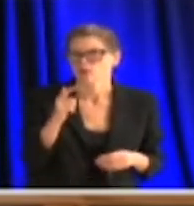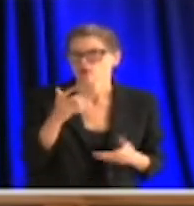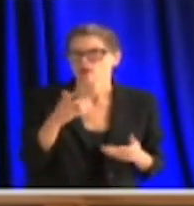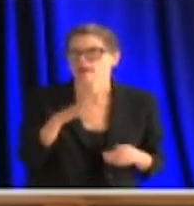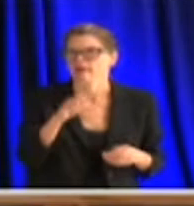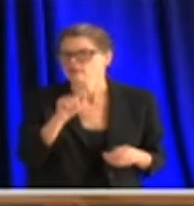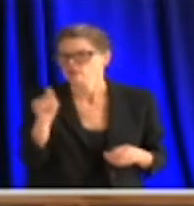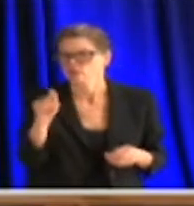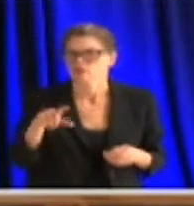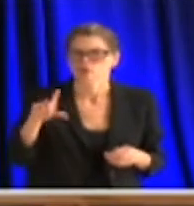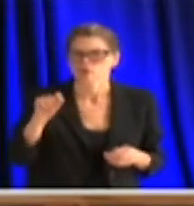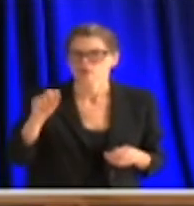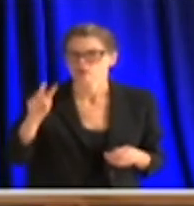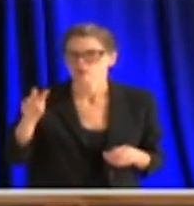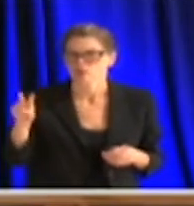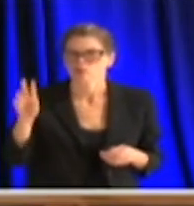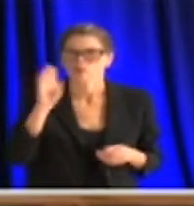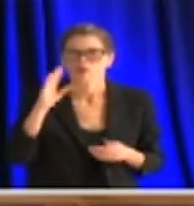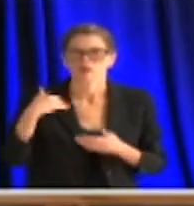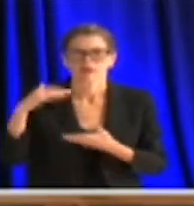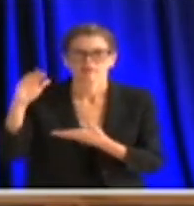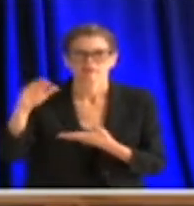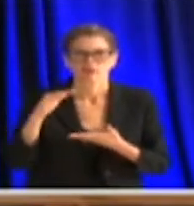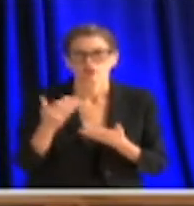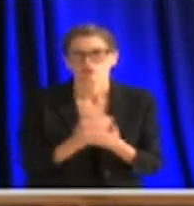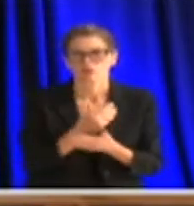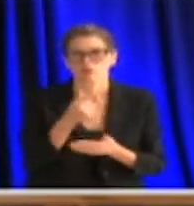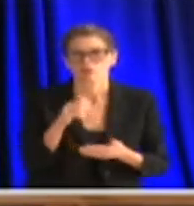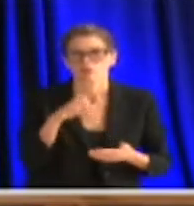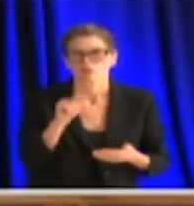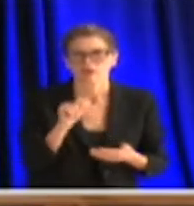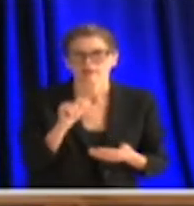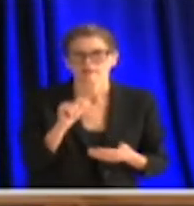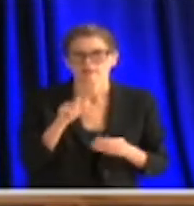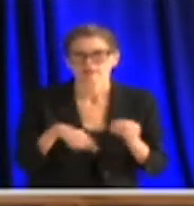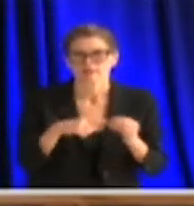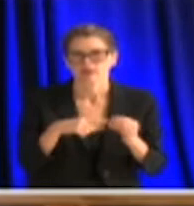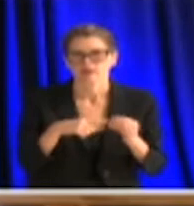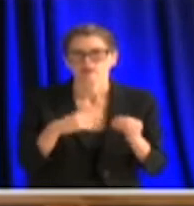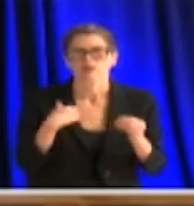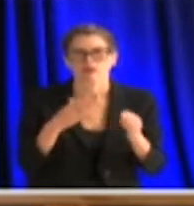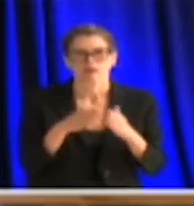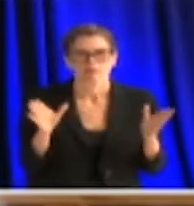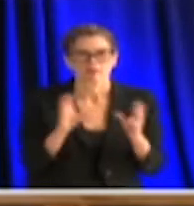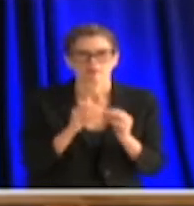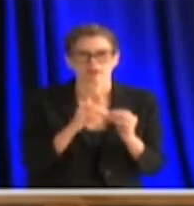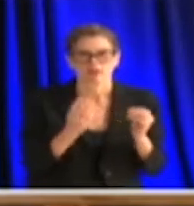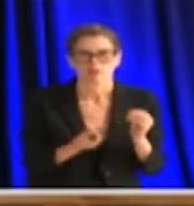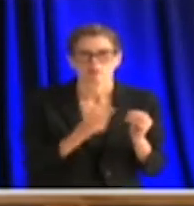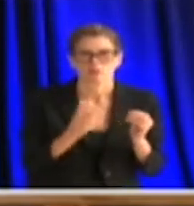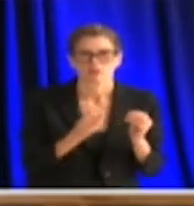2021-22 Human Services Grant Cycle. A virtual public meeting has been scheduled for